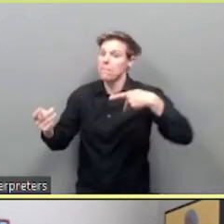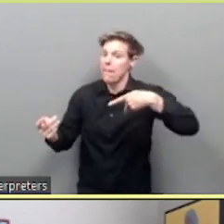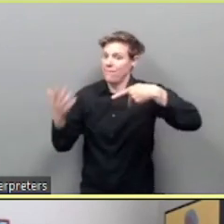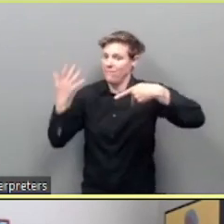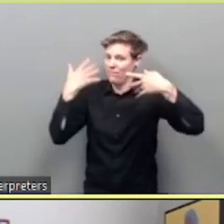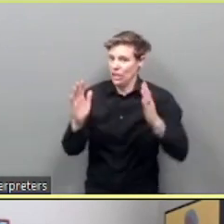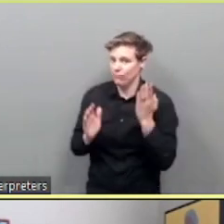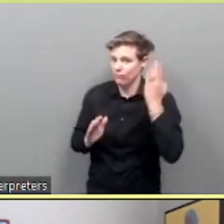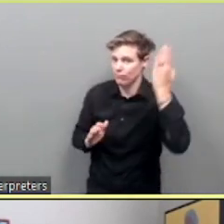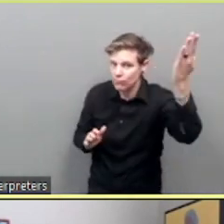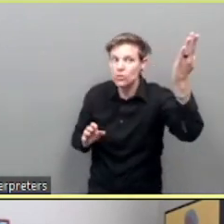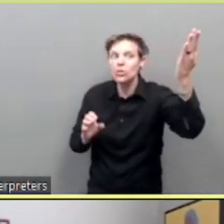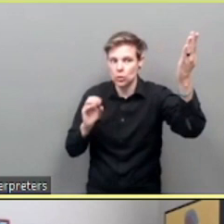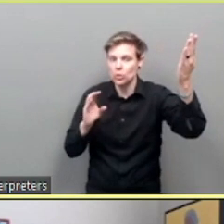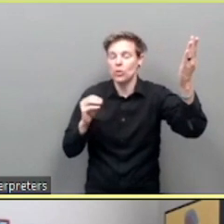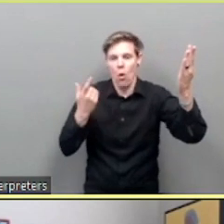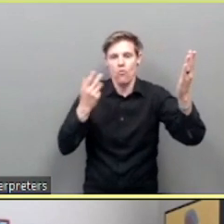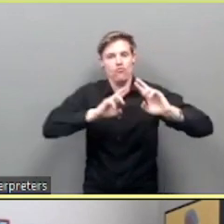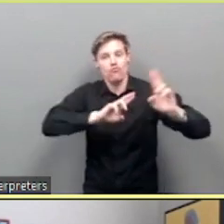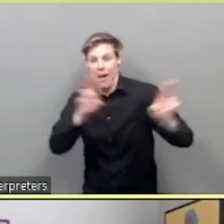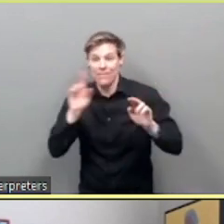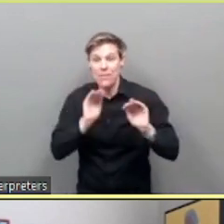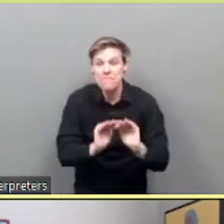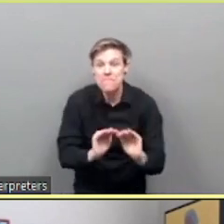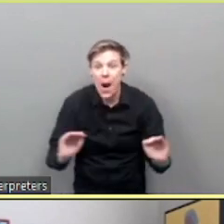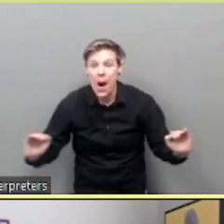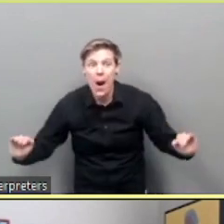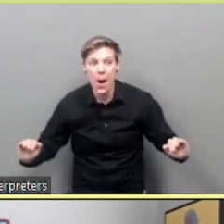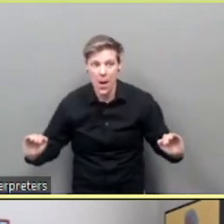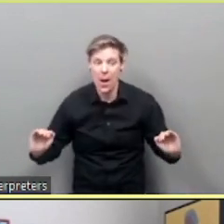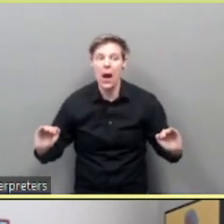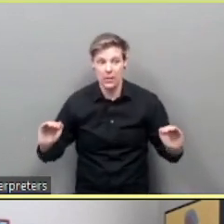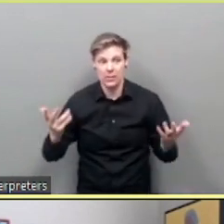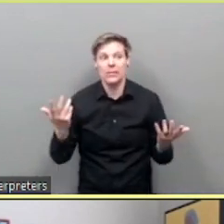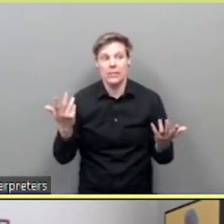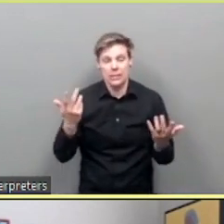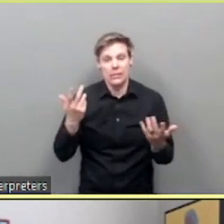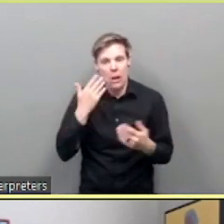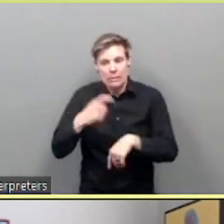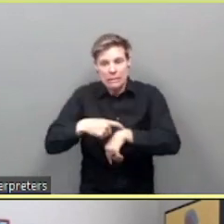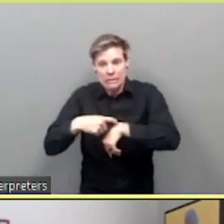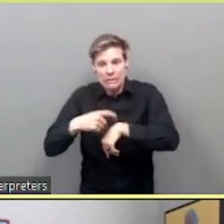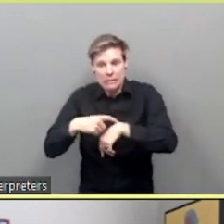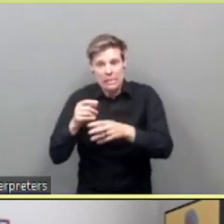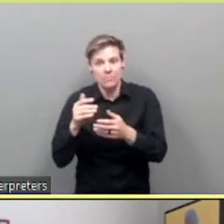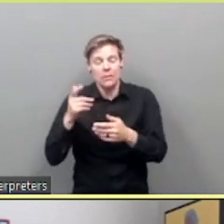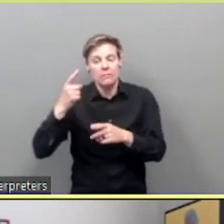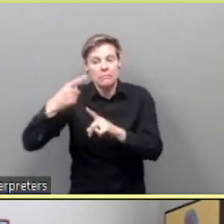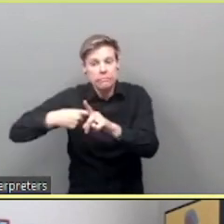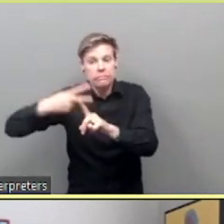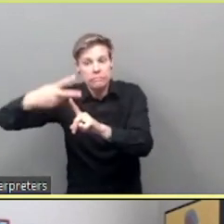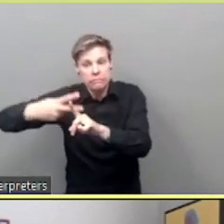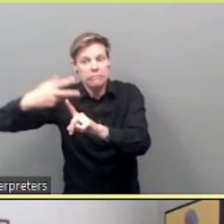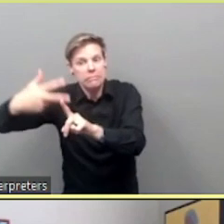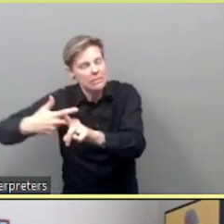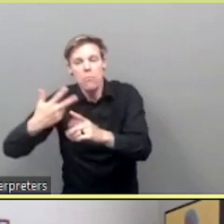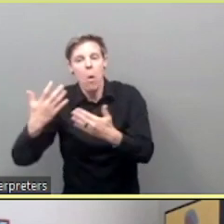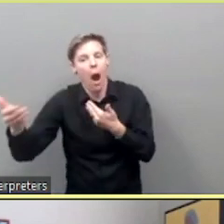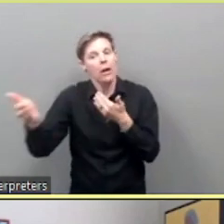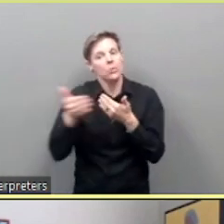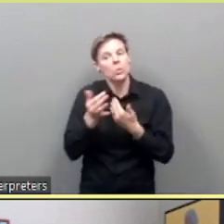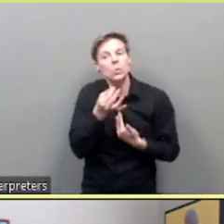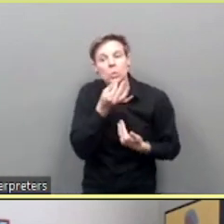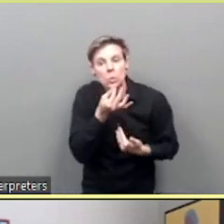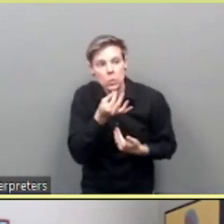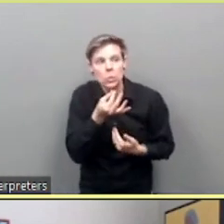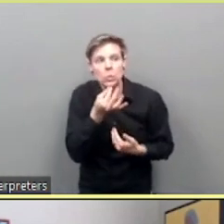age groups who got, approved later. So therefore everything is later approved once you have that in the